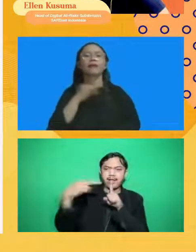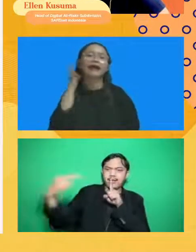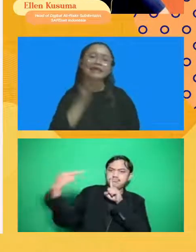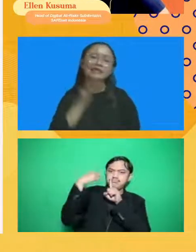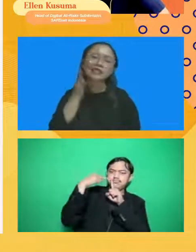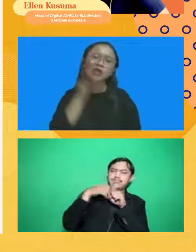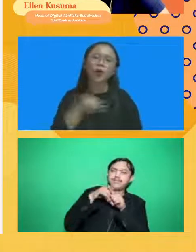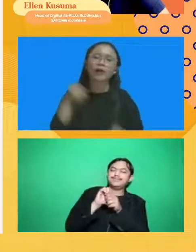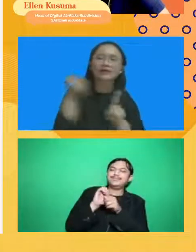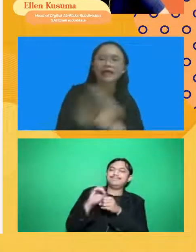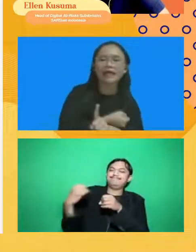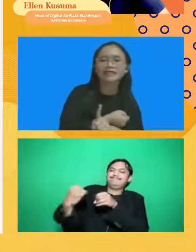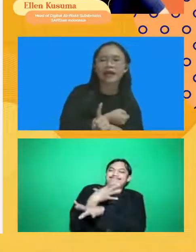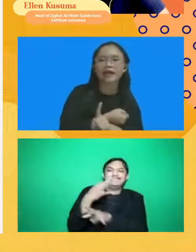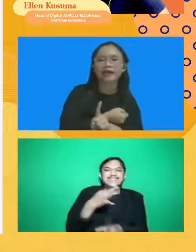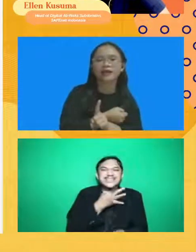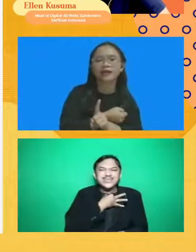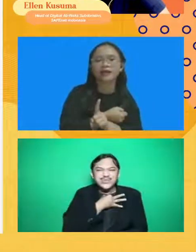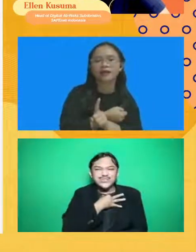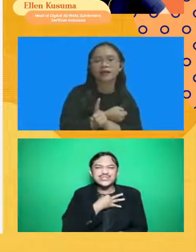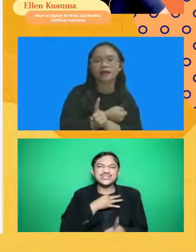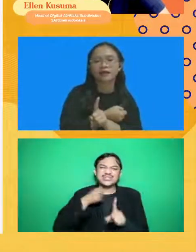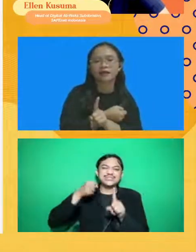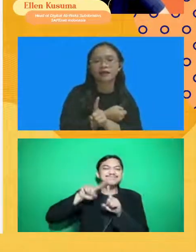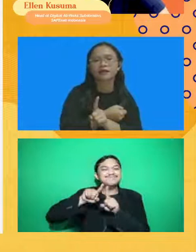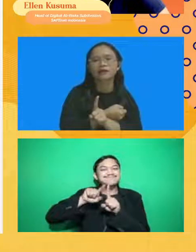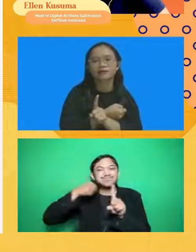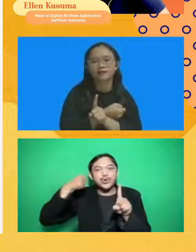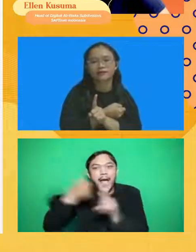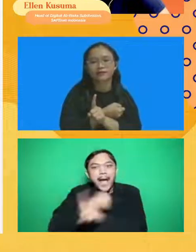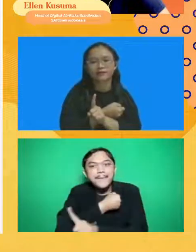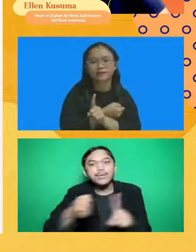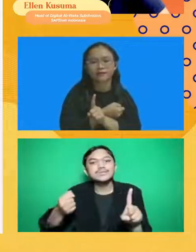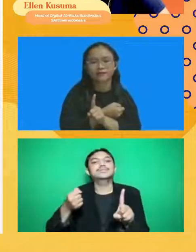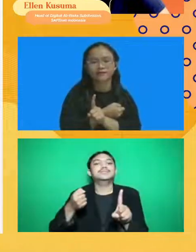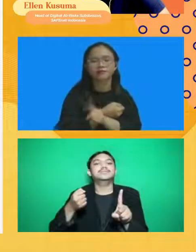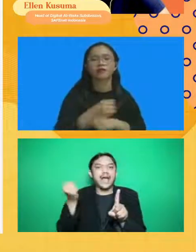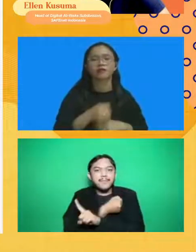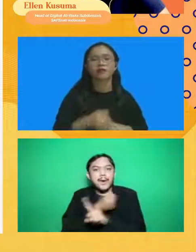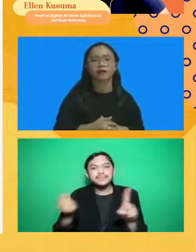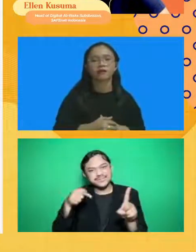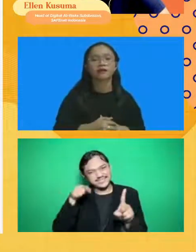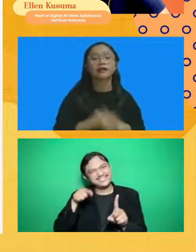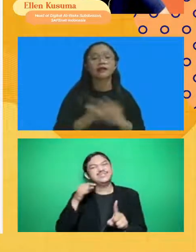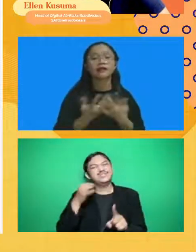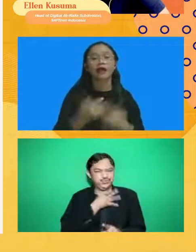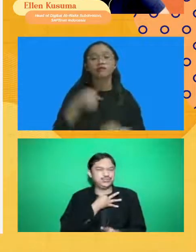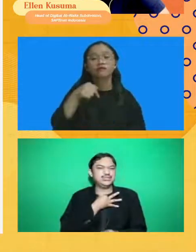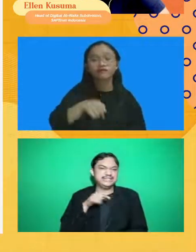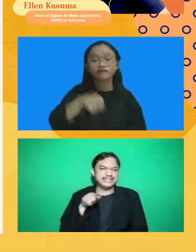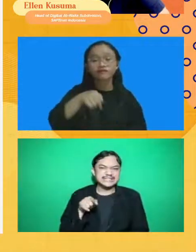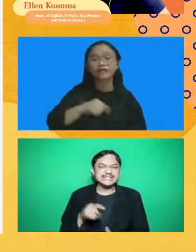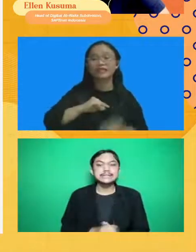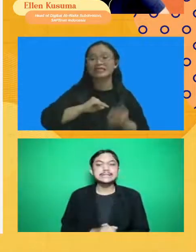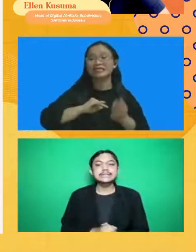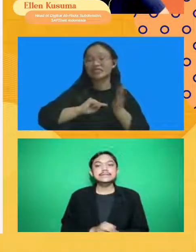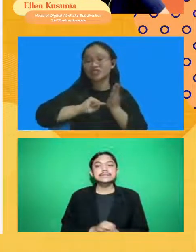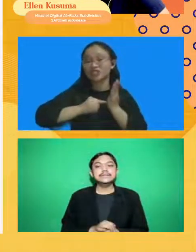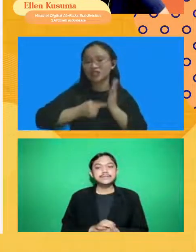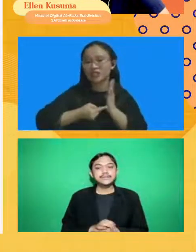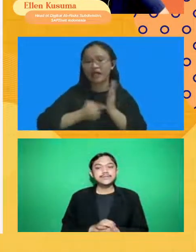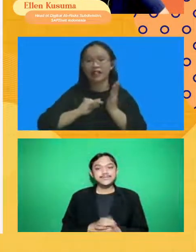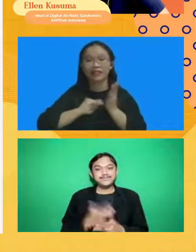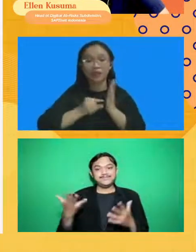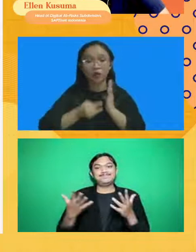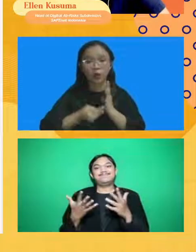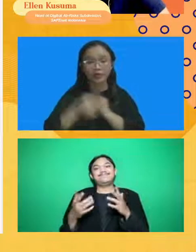don't stay online. As connected as our life now with digital technology, especially through internet and